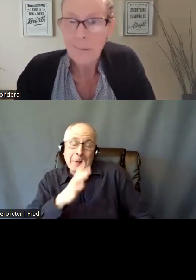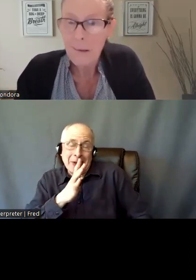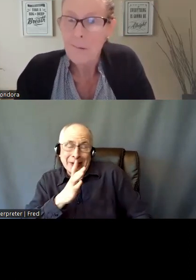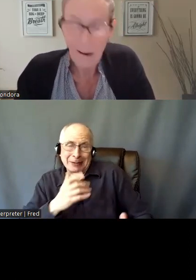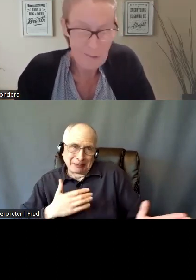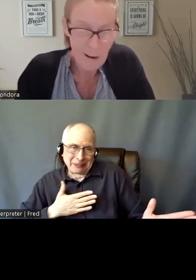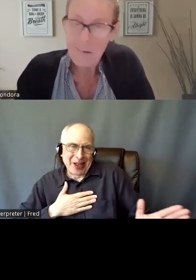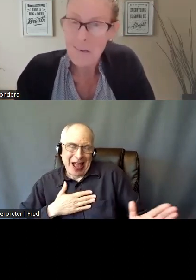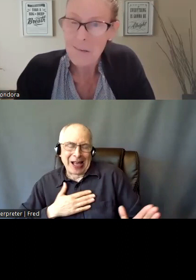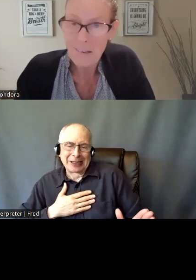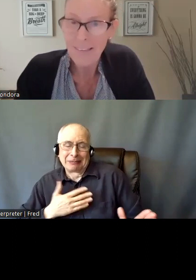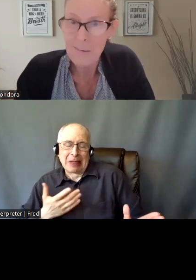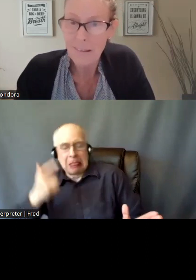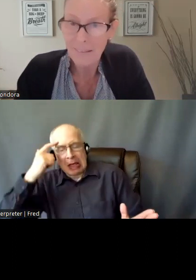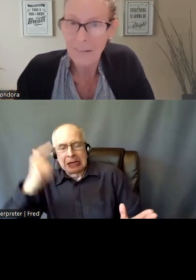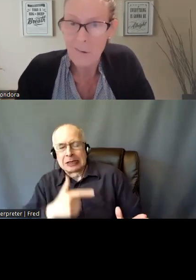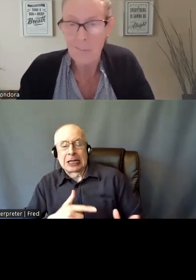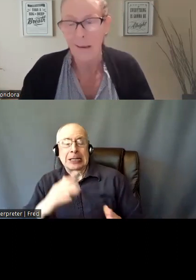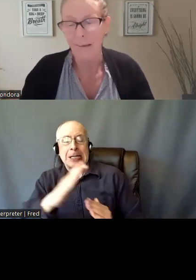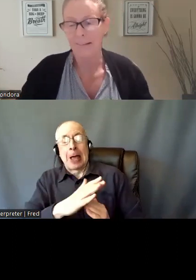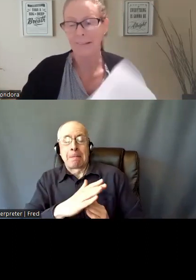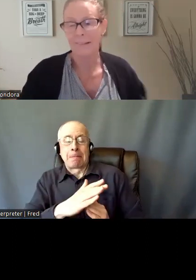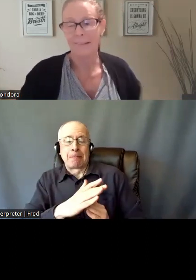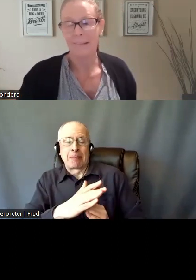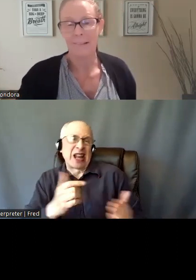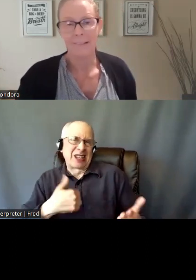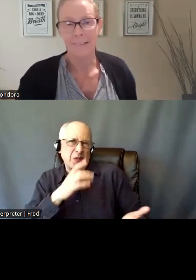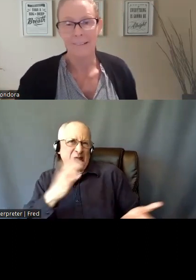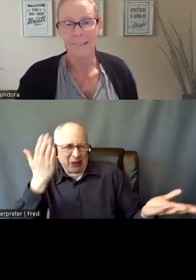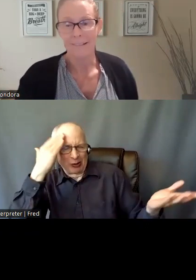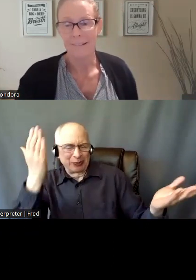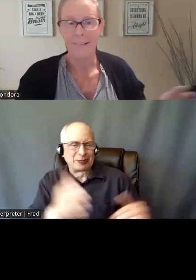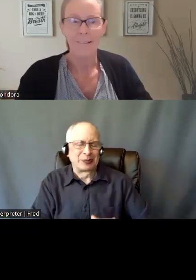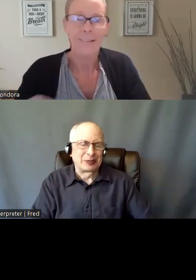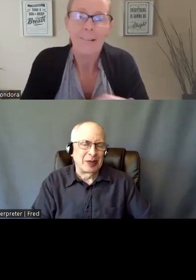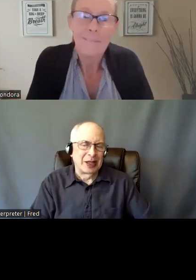she's really a rock star. She's just an amazing human being.